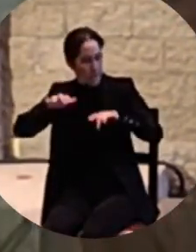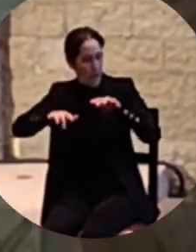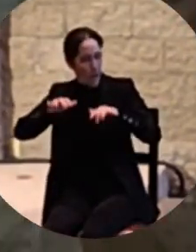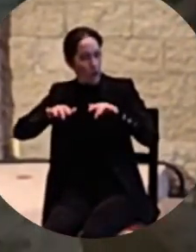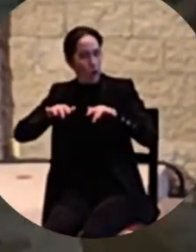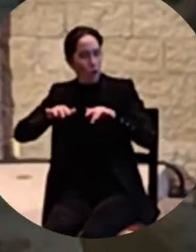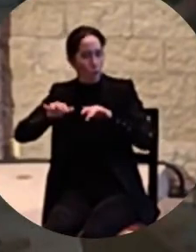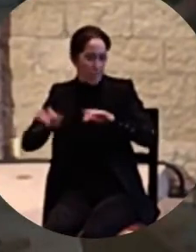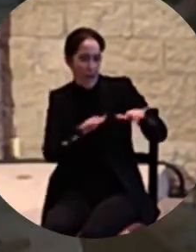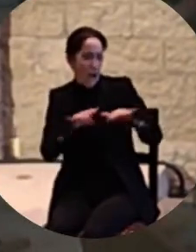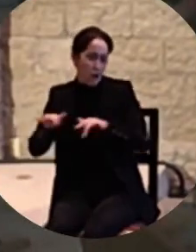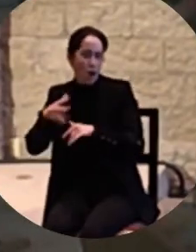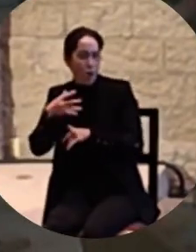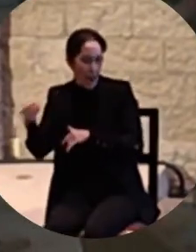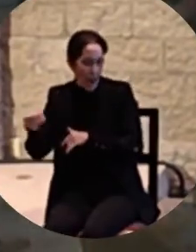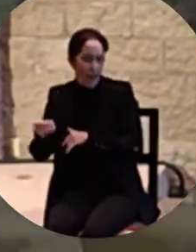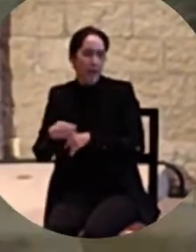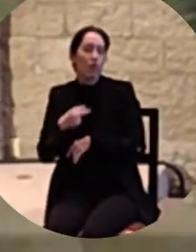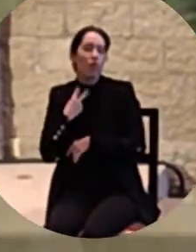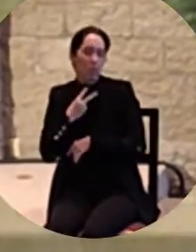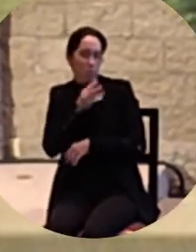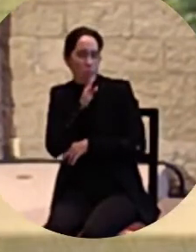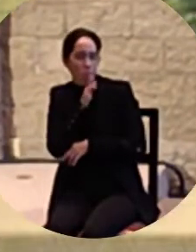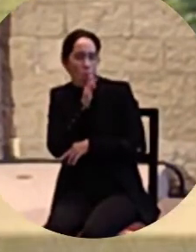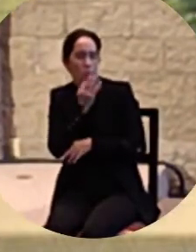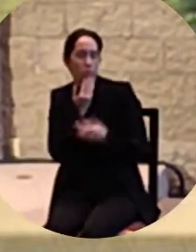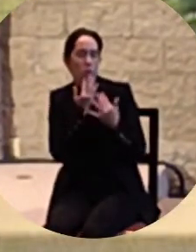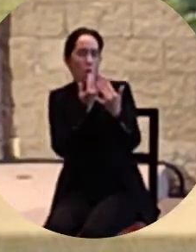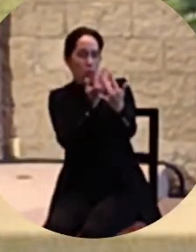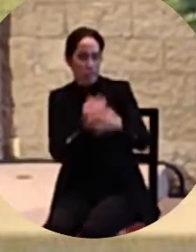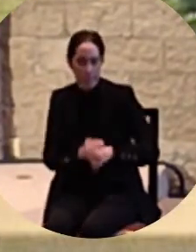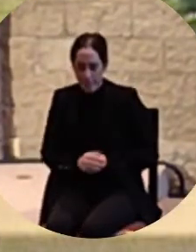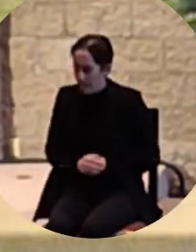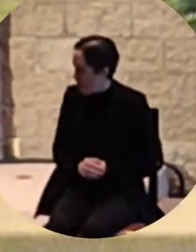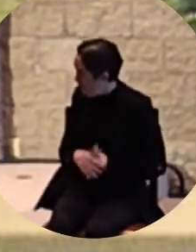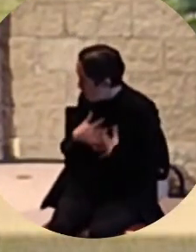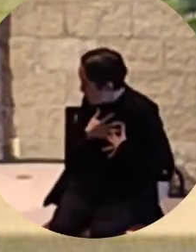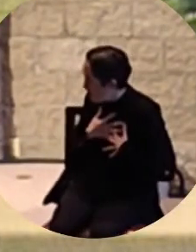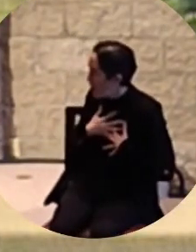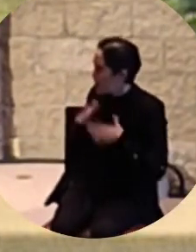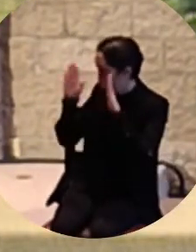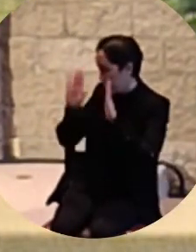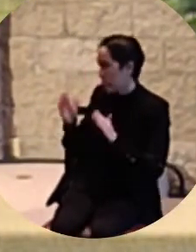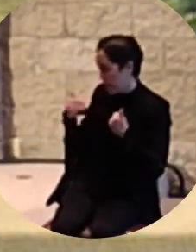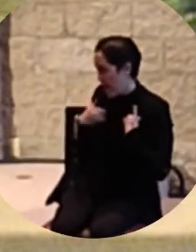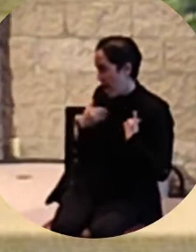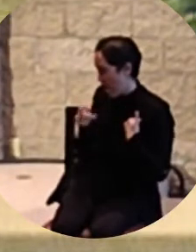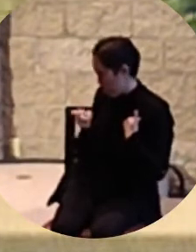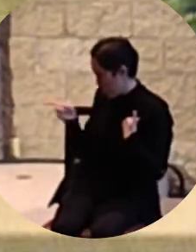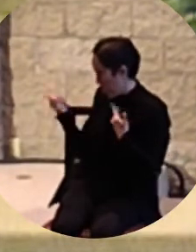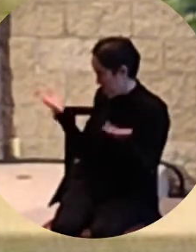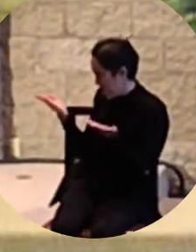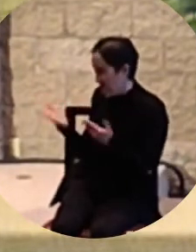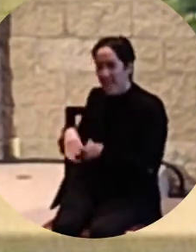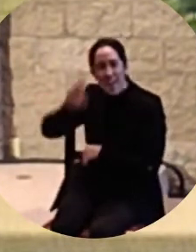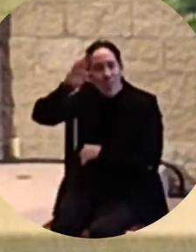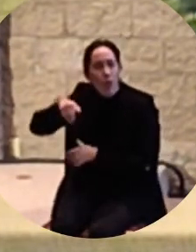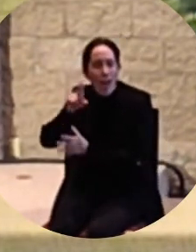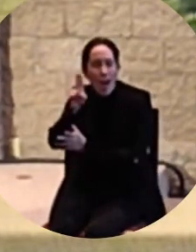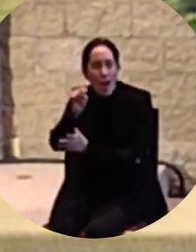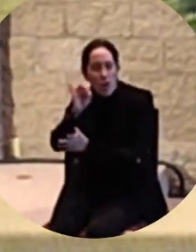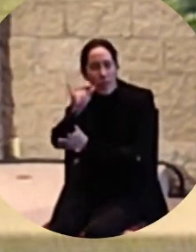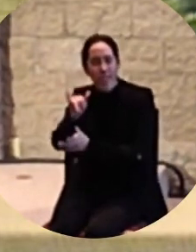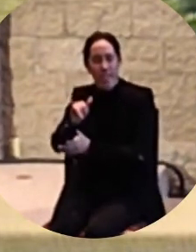here. We especially like our first-time guest here as well. You know, Unity is that welcoming and opening and inclusive